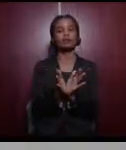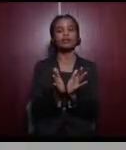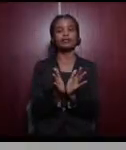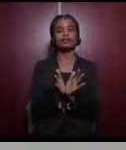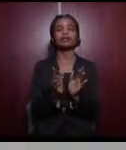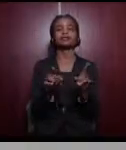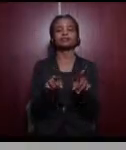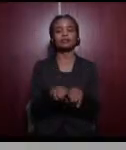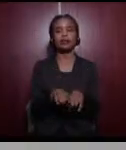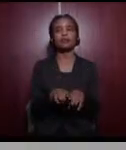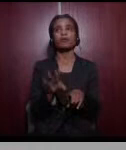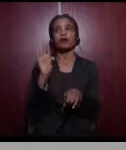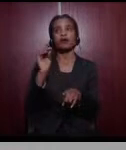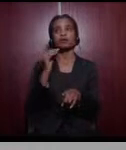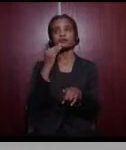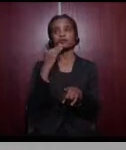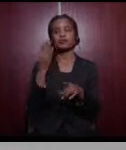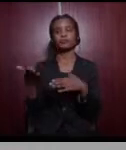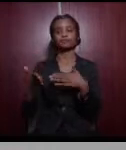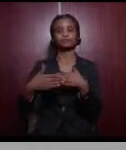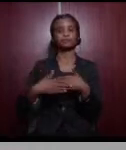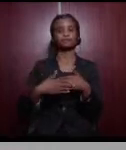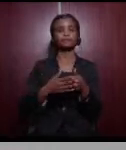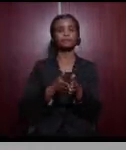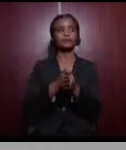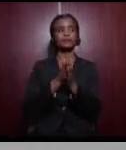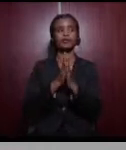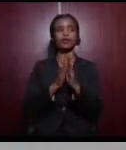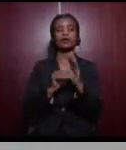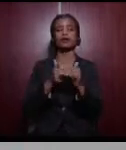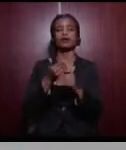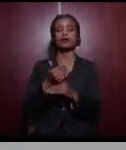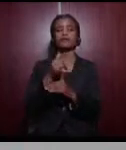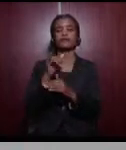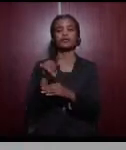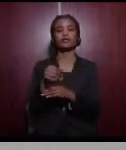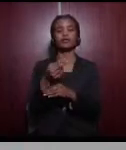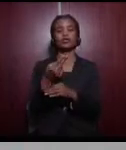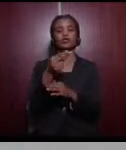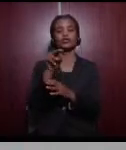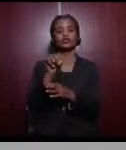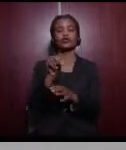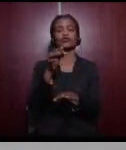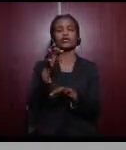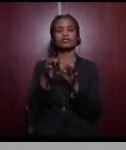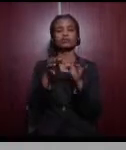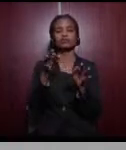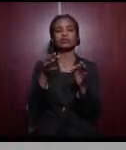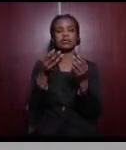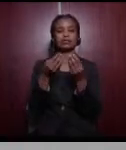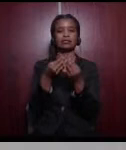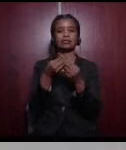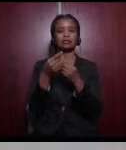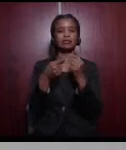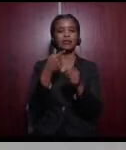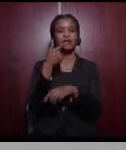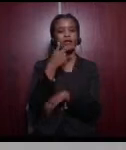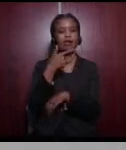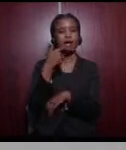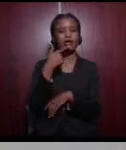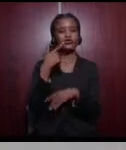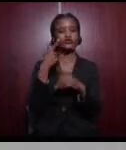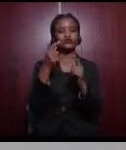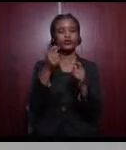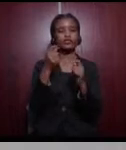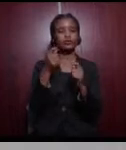ka thapelo, then John o tlabe a sentse a hlalosa dilo tsa di lunch le di transport jwalo. Ke lebogile